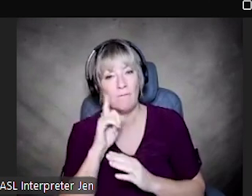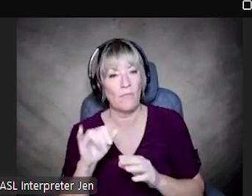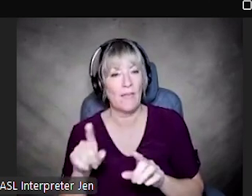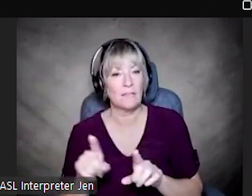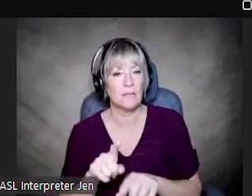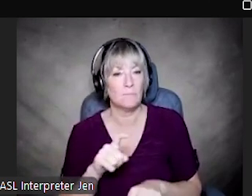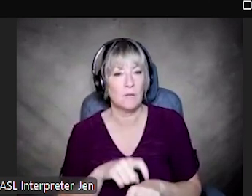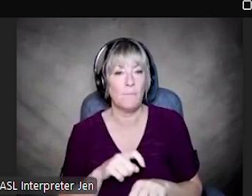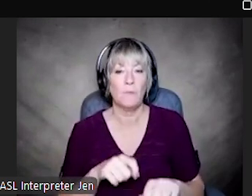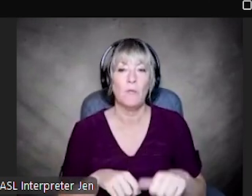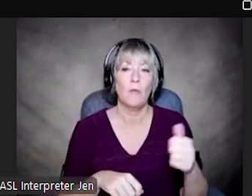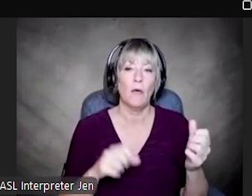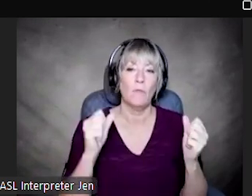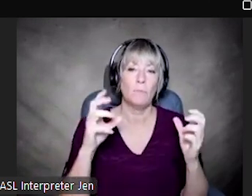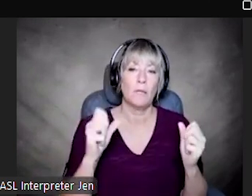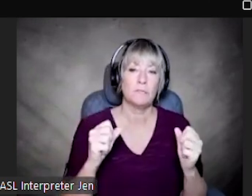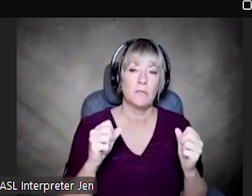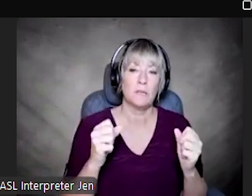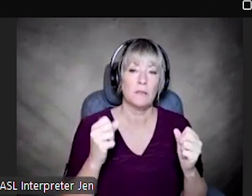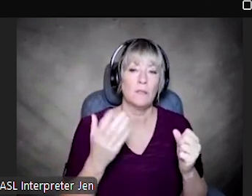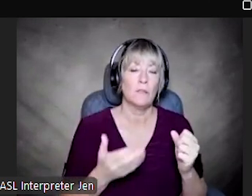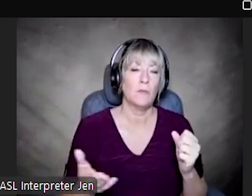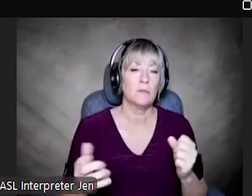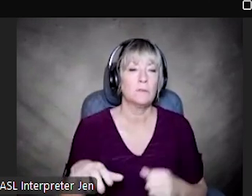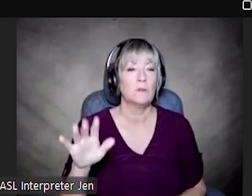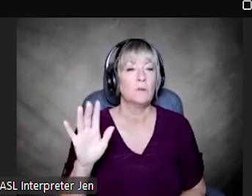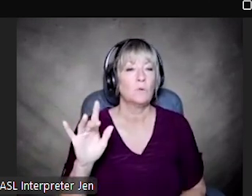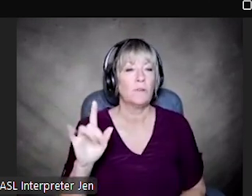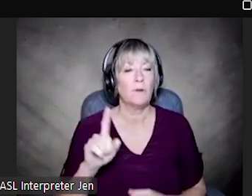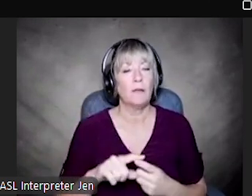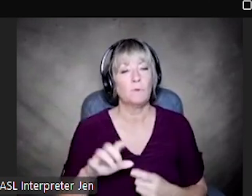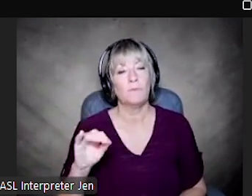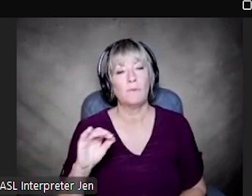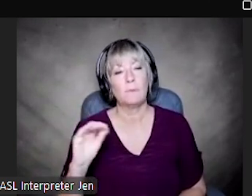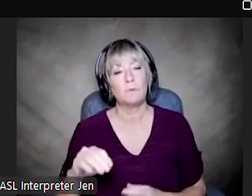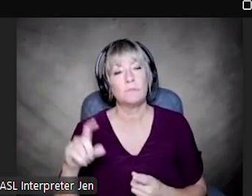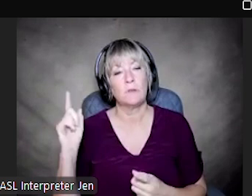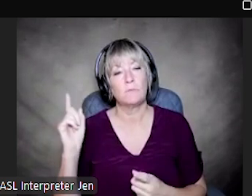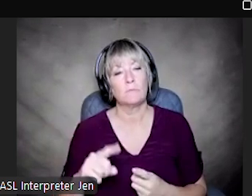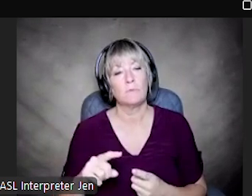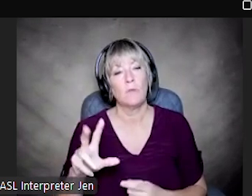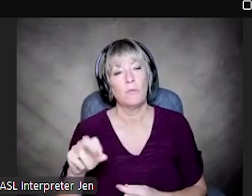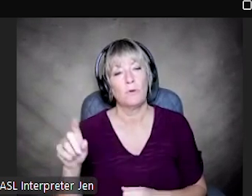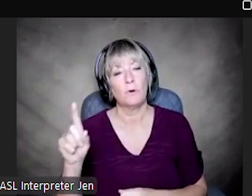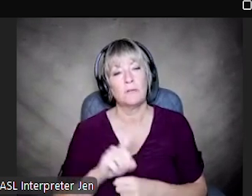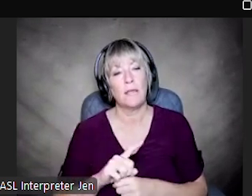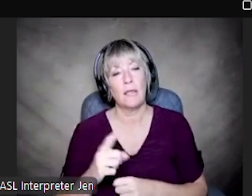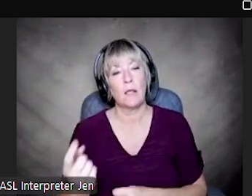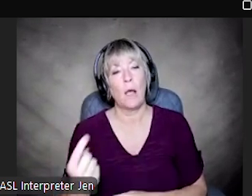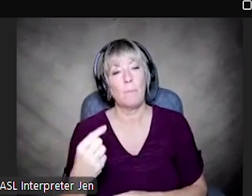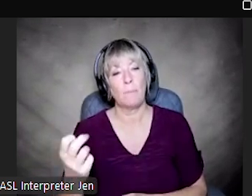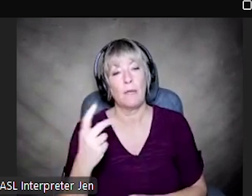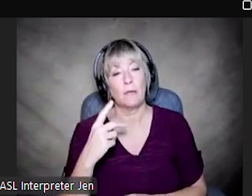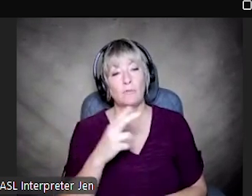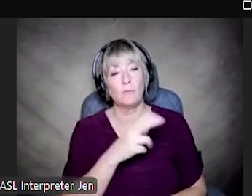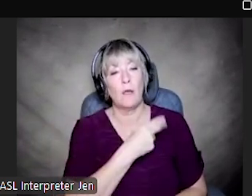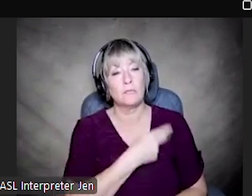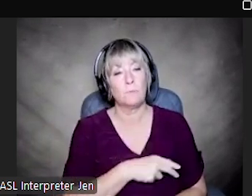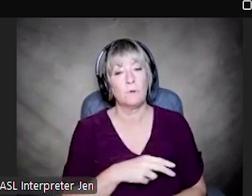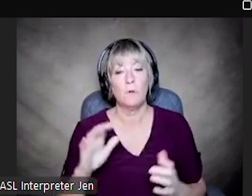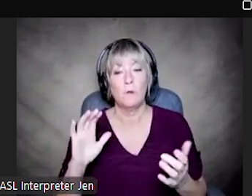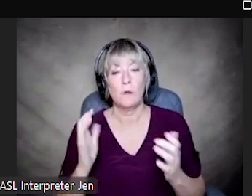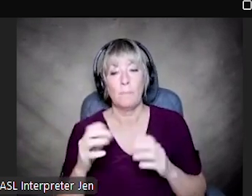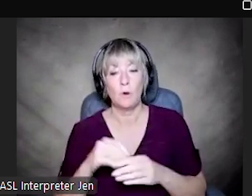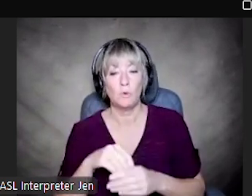there's other amazing metrics. 25 to 50% reduction in 30-day return to the hospital compared to